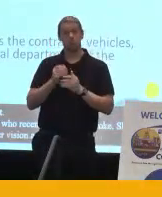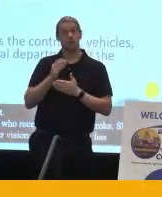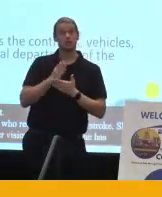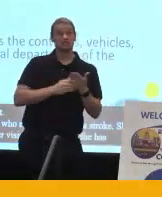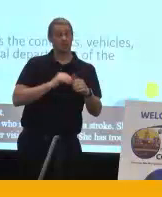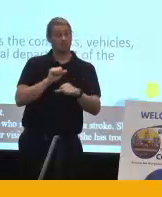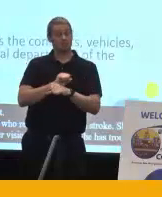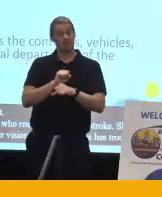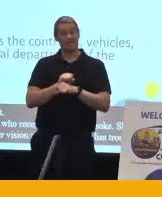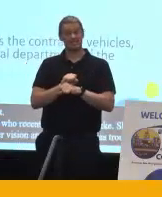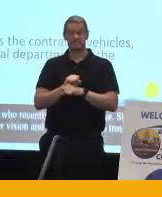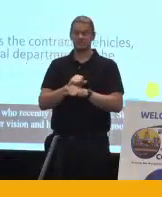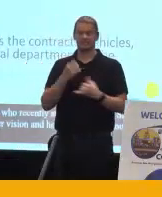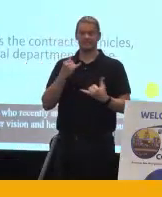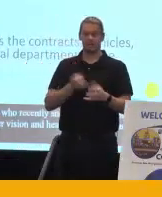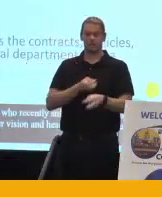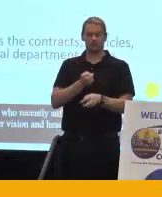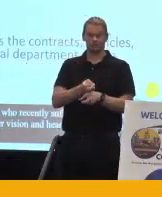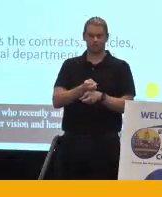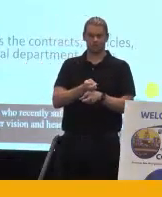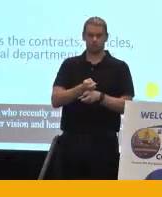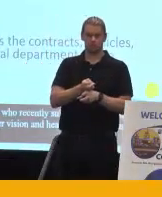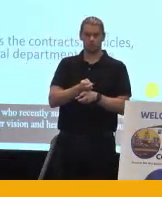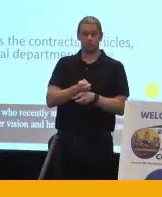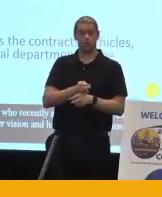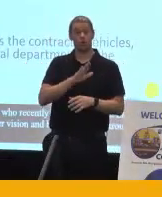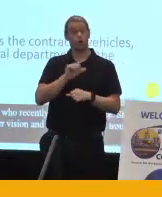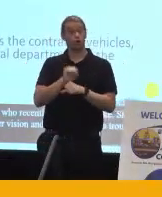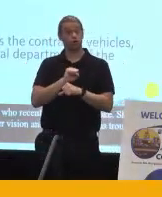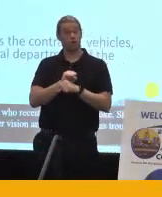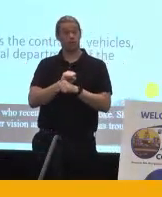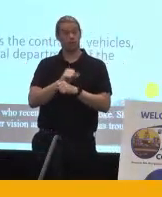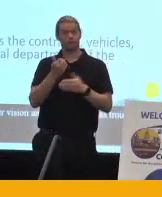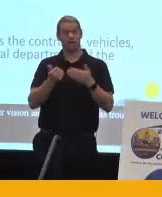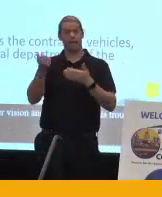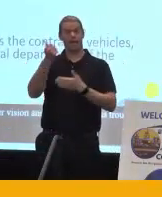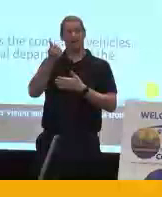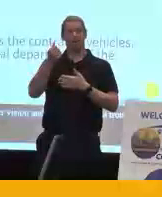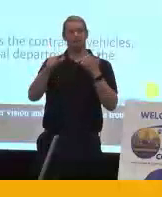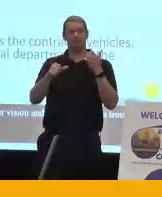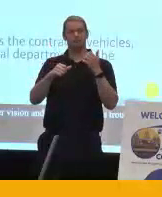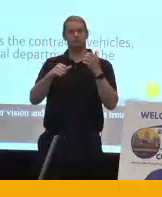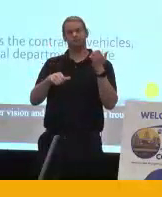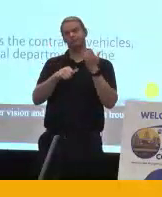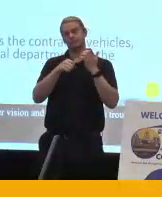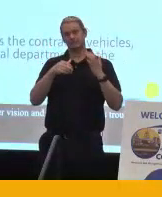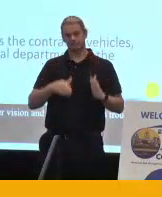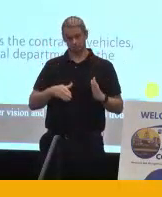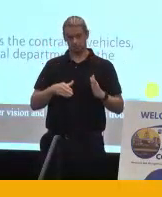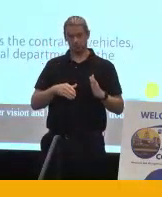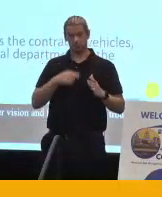daily routine. Her job is she's an administrative assistant who manages the contracts,